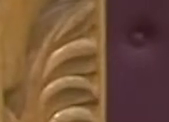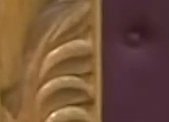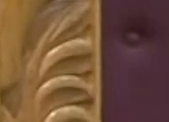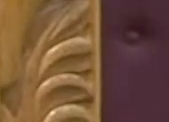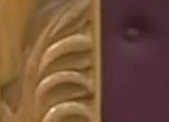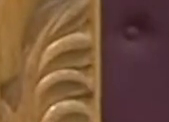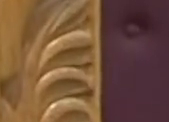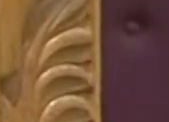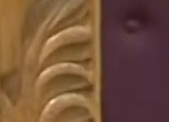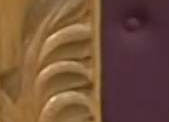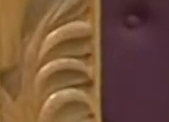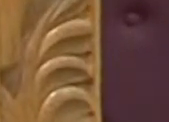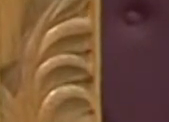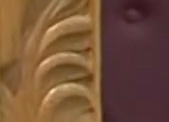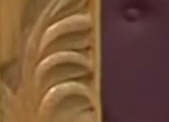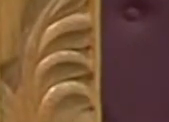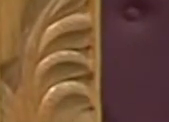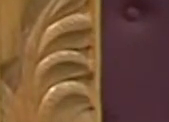Is it the member for Kisii or is